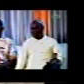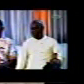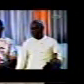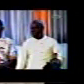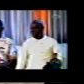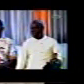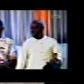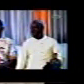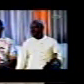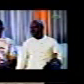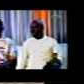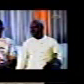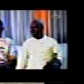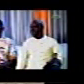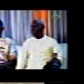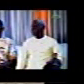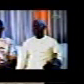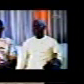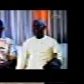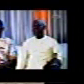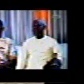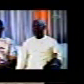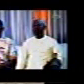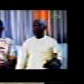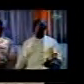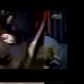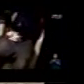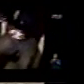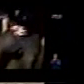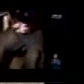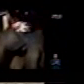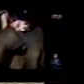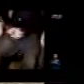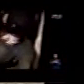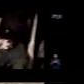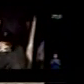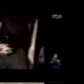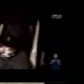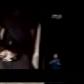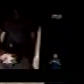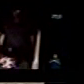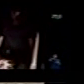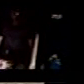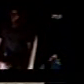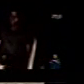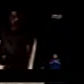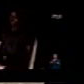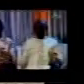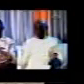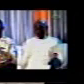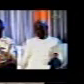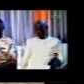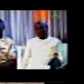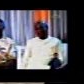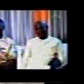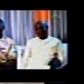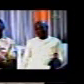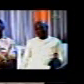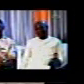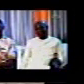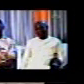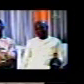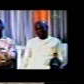walking barefooted. I've seen princes walking barefooted. And I have seen princes riding on